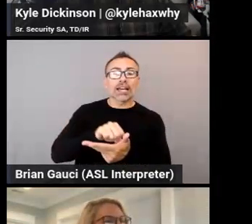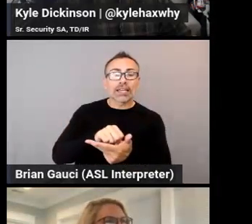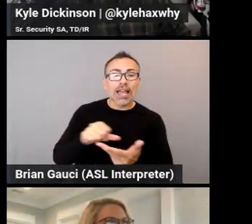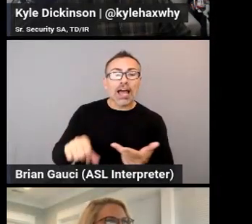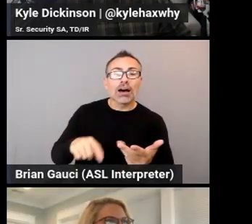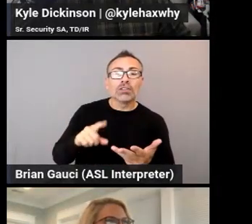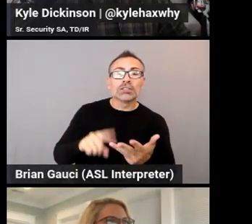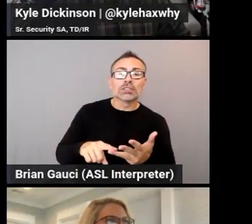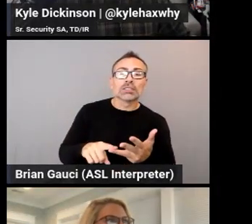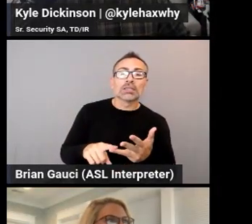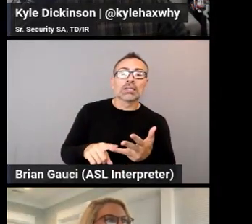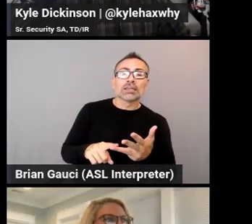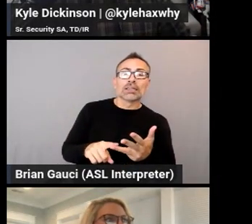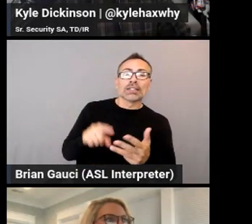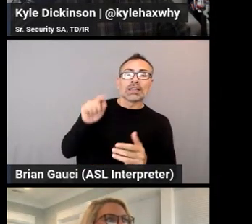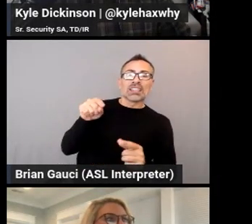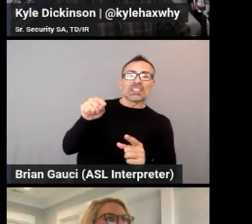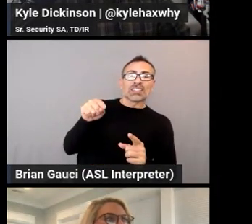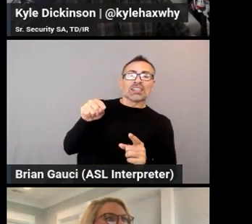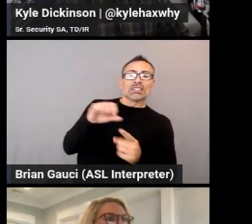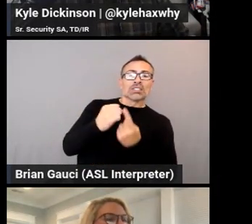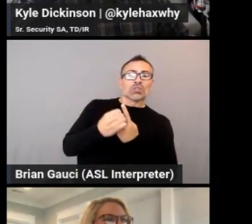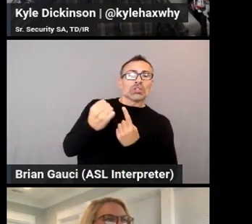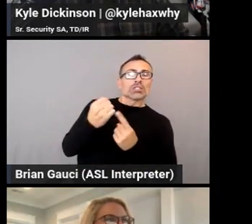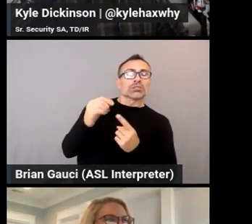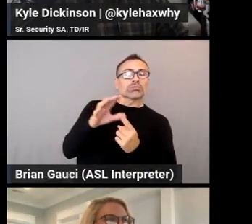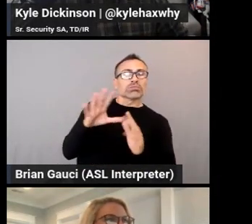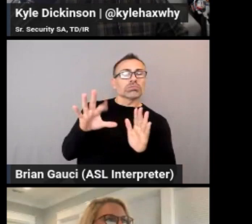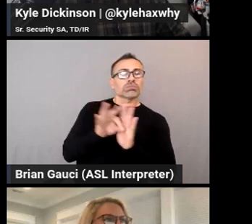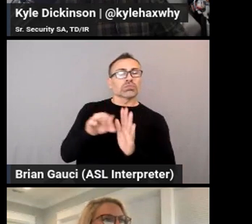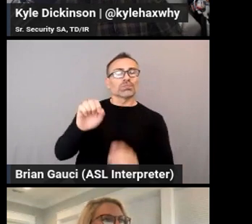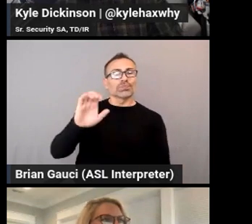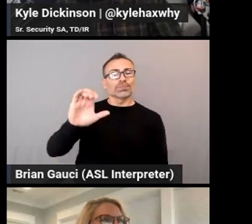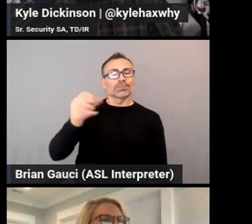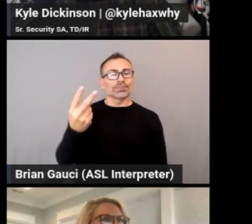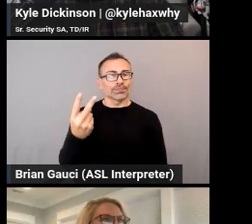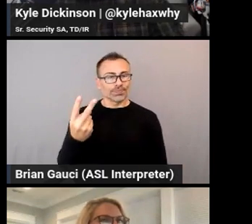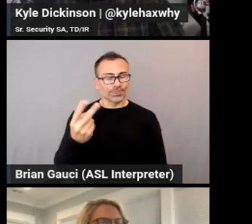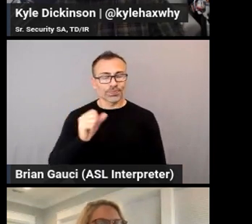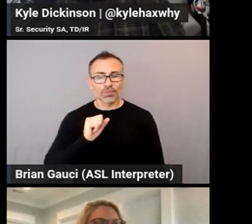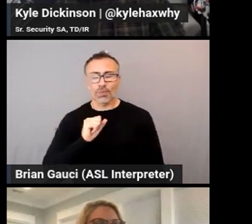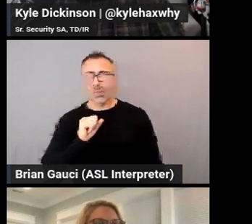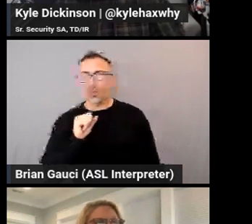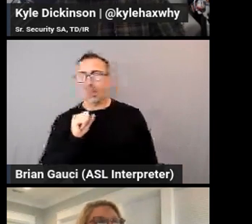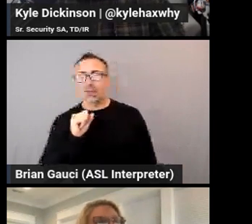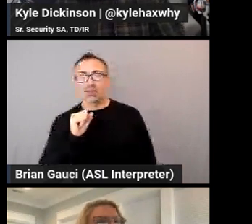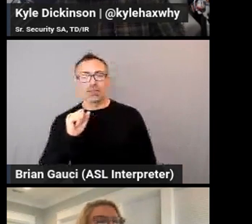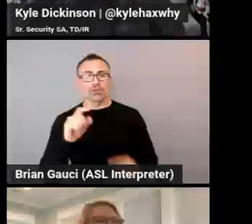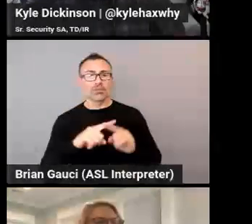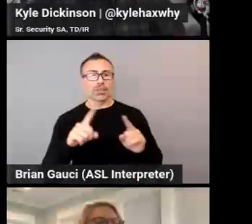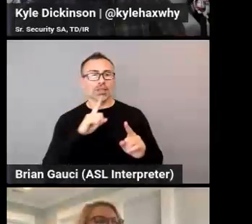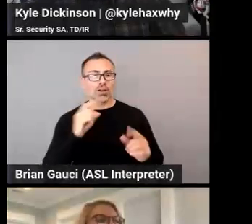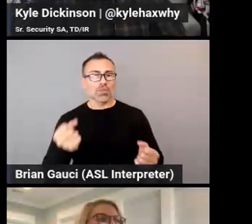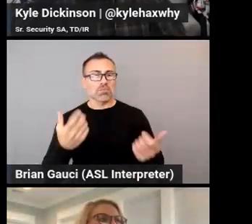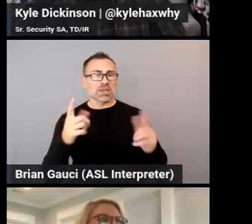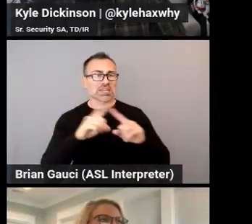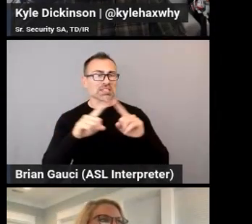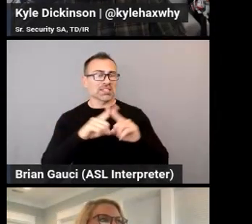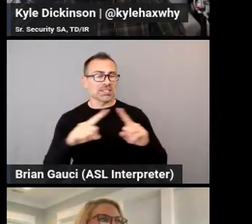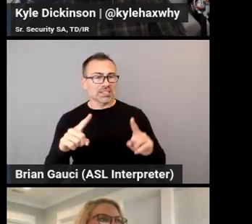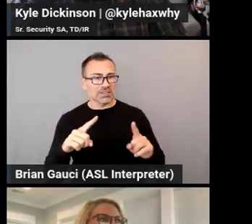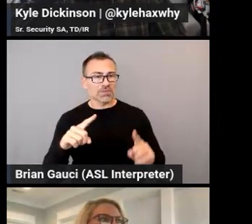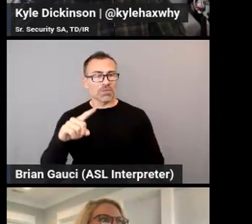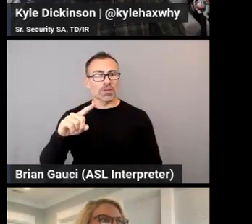this situation, I'm going to use the EC2 instance, but there's a number of scopes you can leverage in